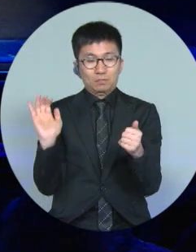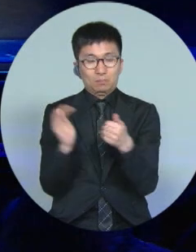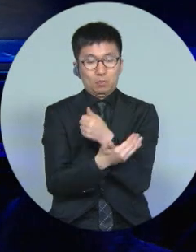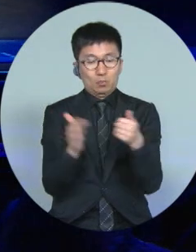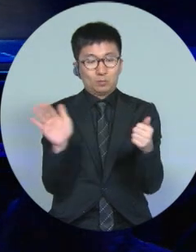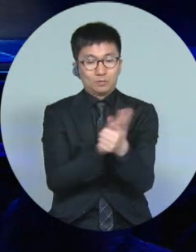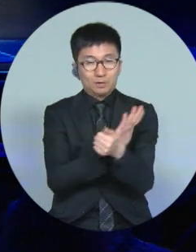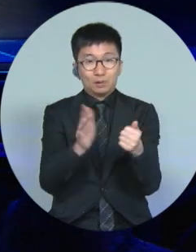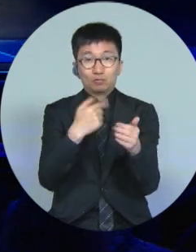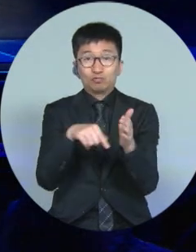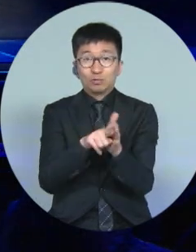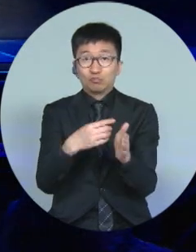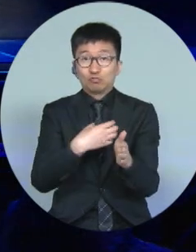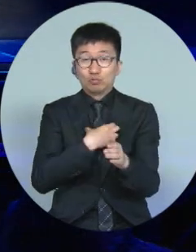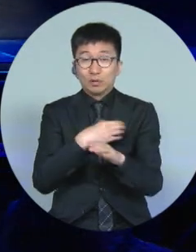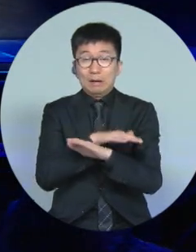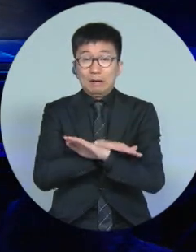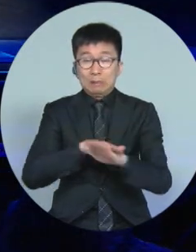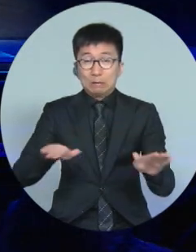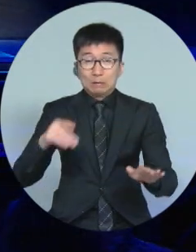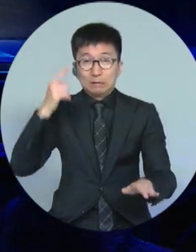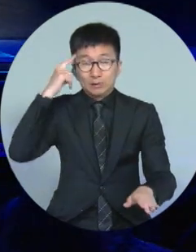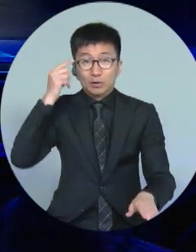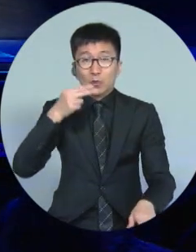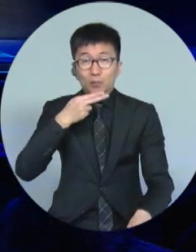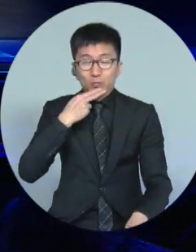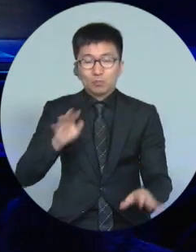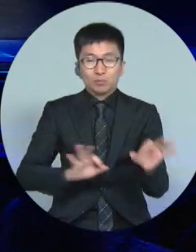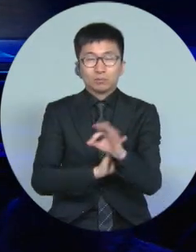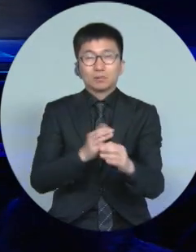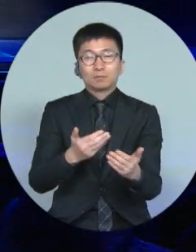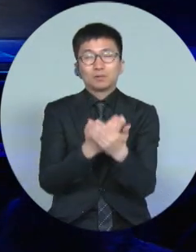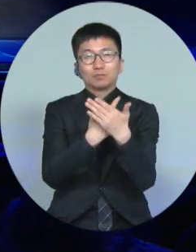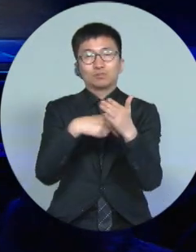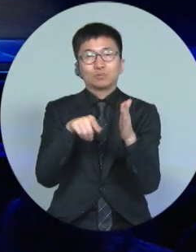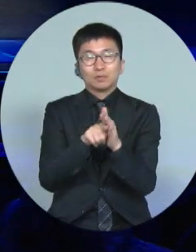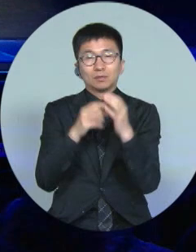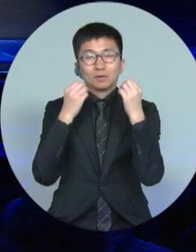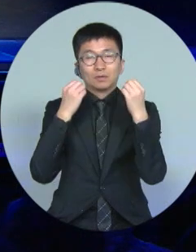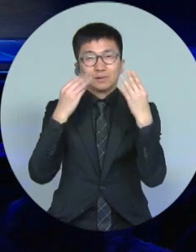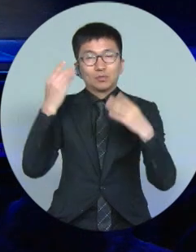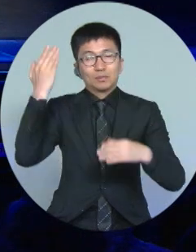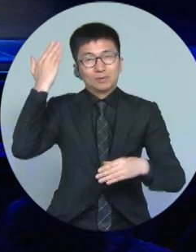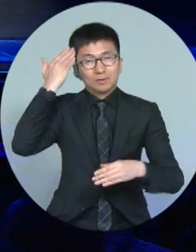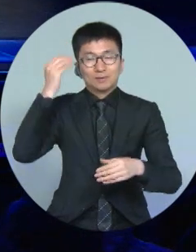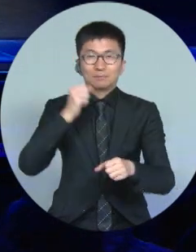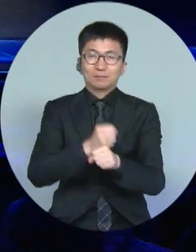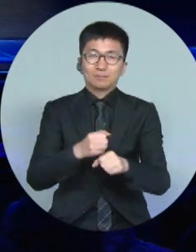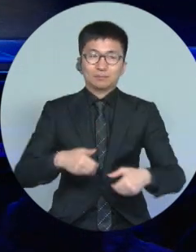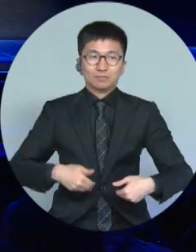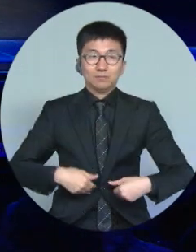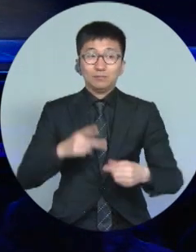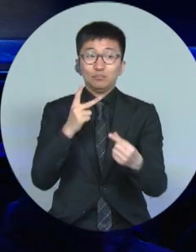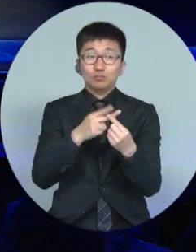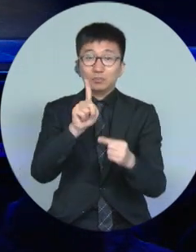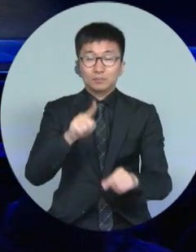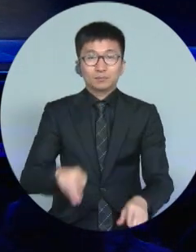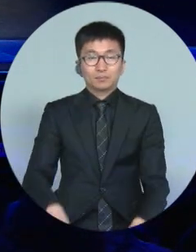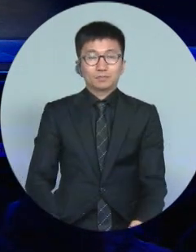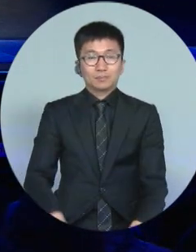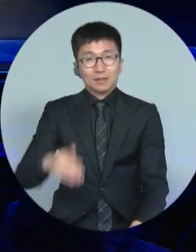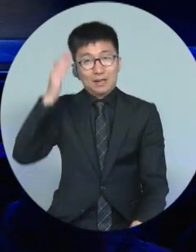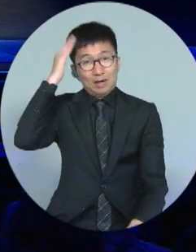growth. The second thing, and I think this is very important in Korea and in other